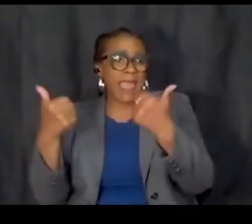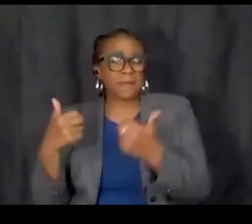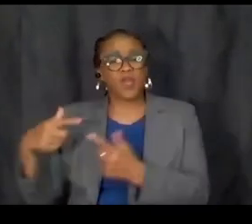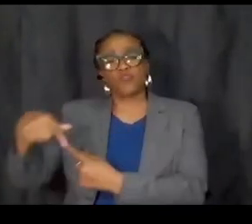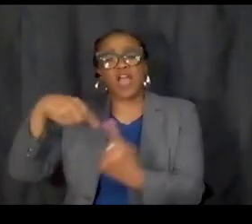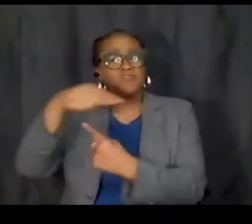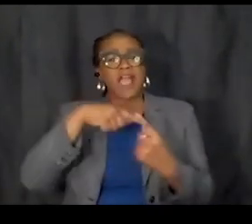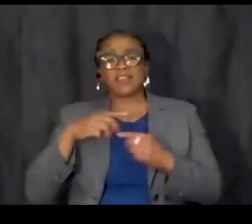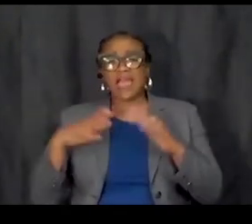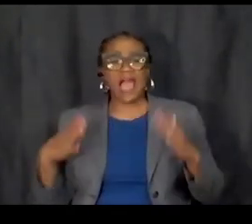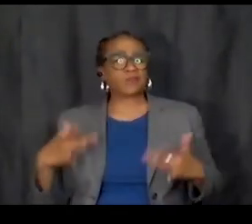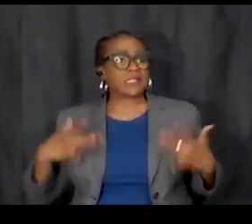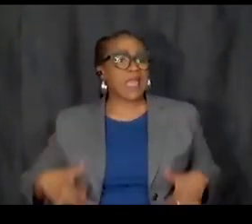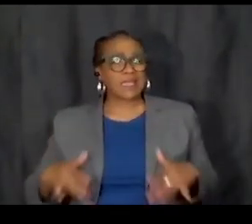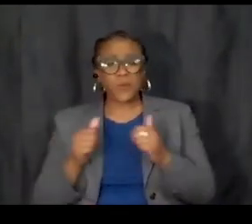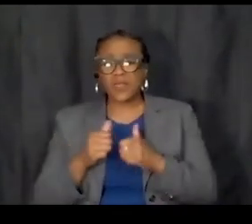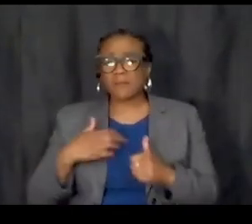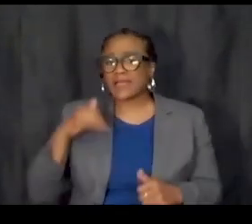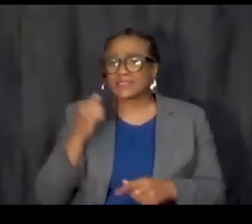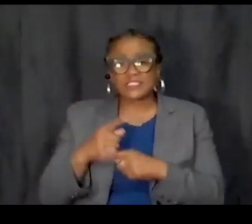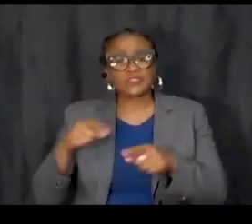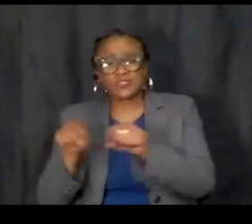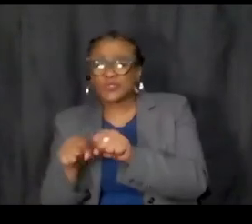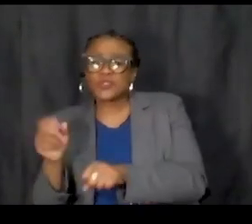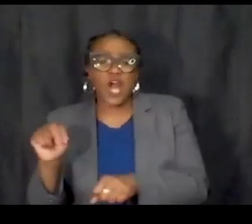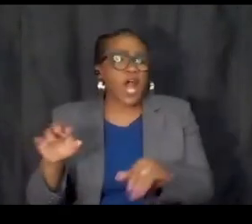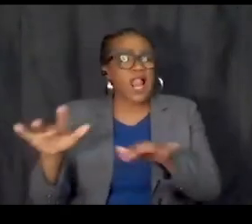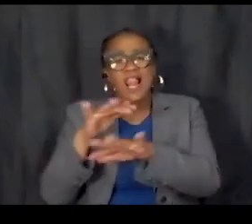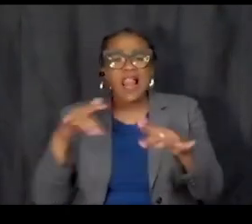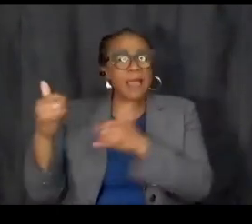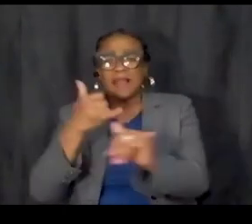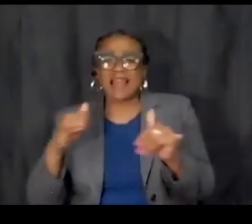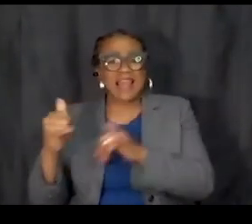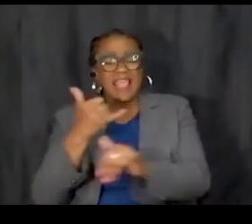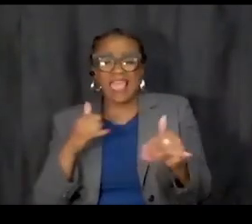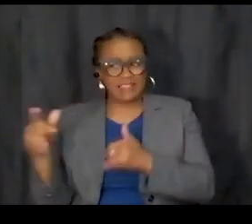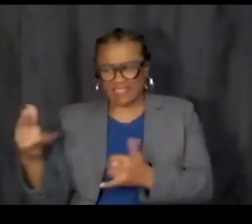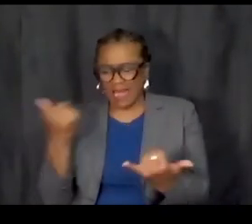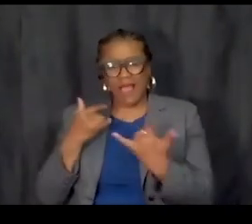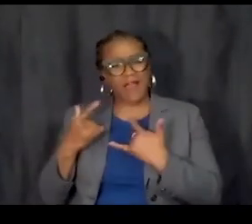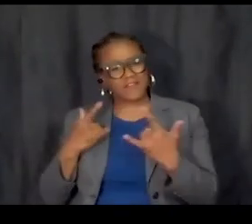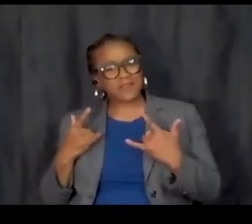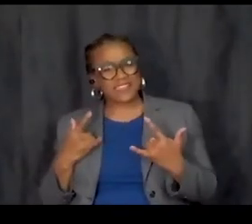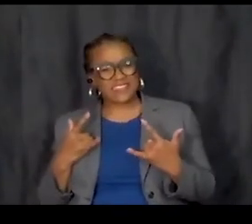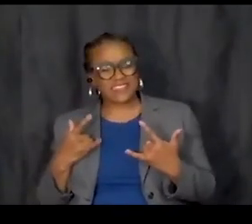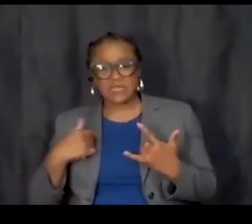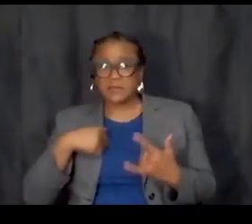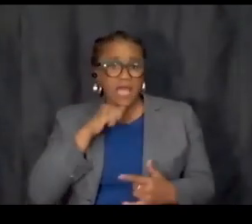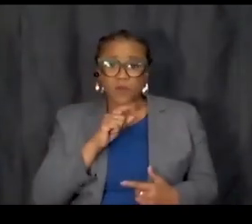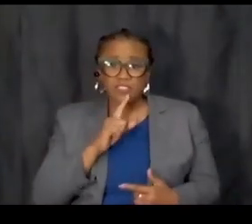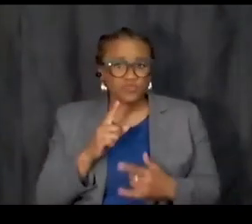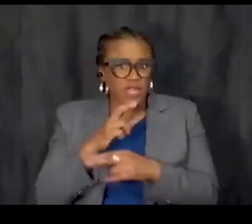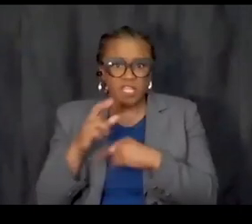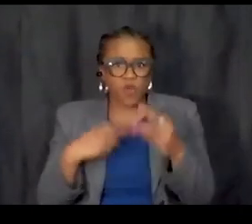around with my sister's shoes on, whatever. Like they just loved me, you know? And so, but I wasn't ready for a world that